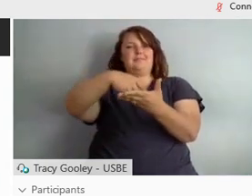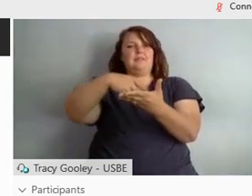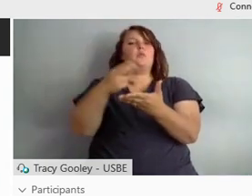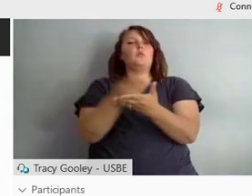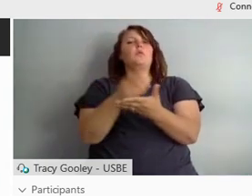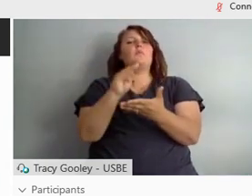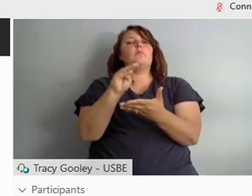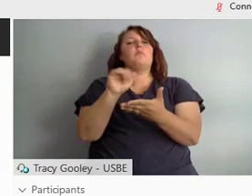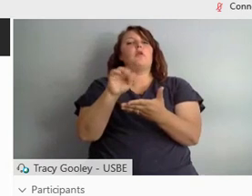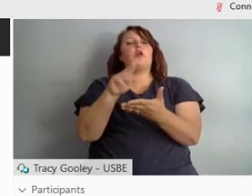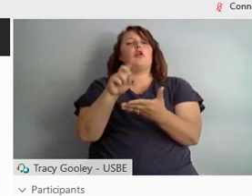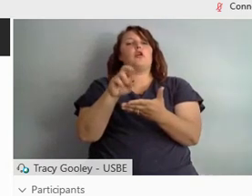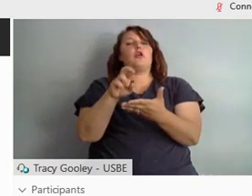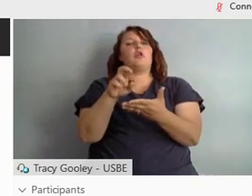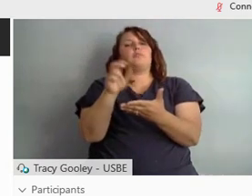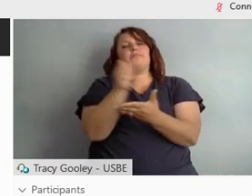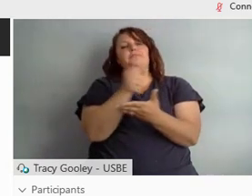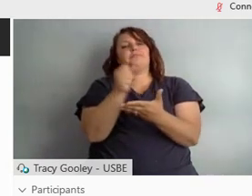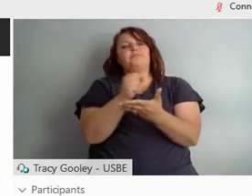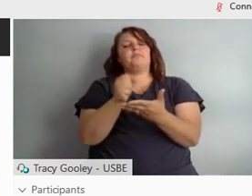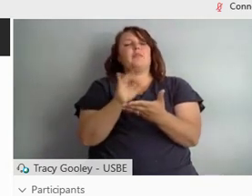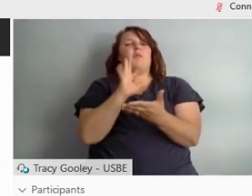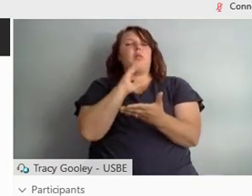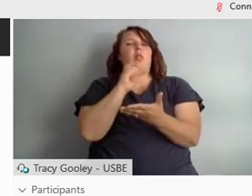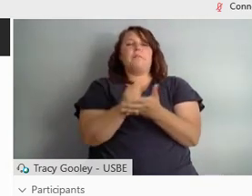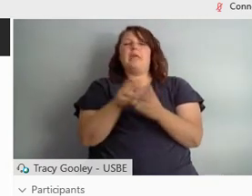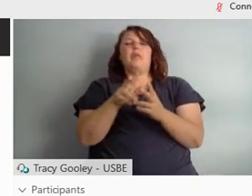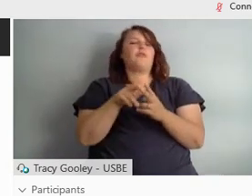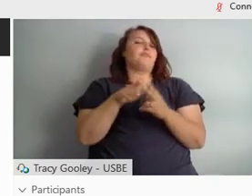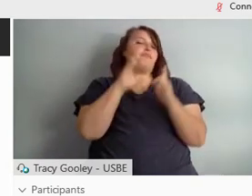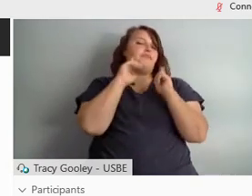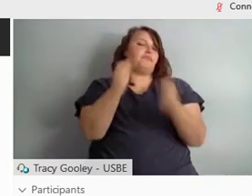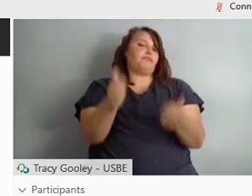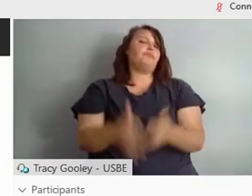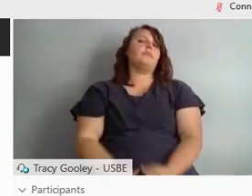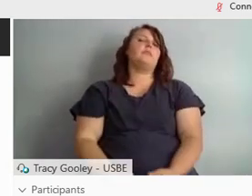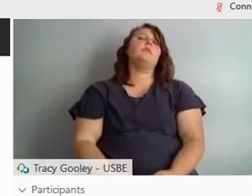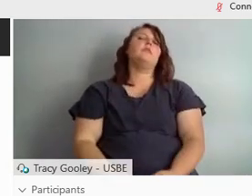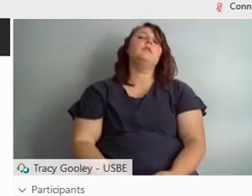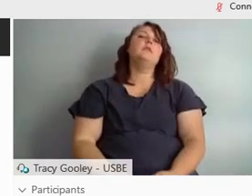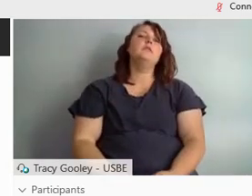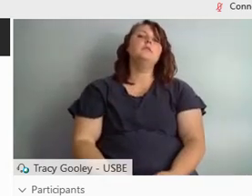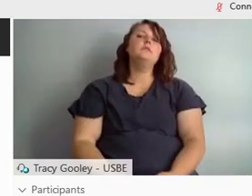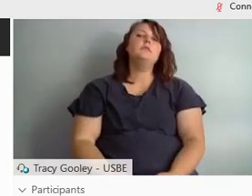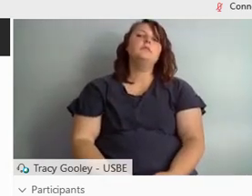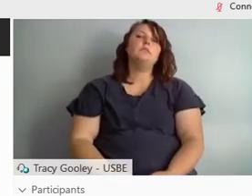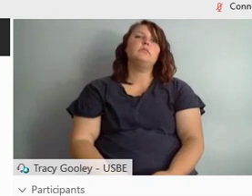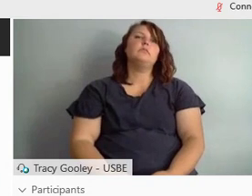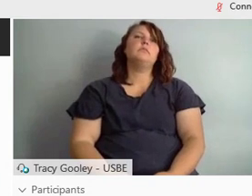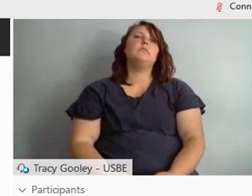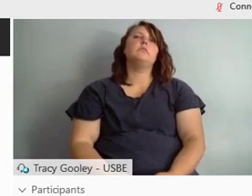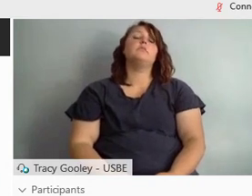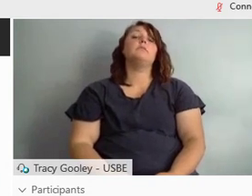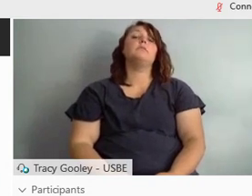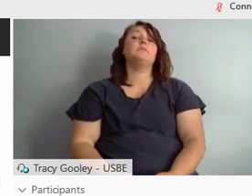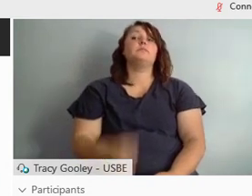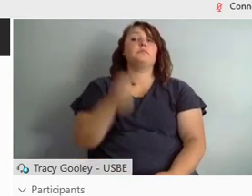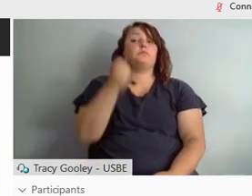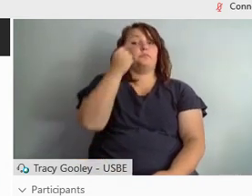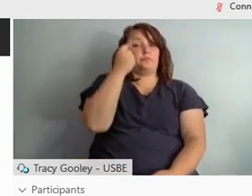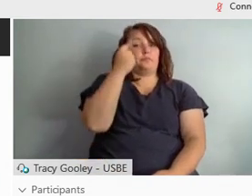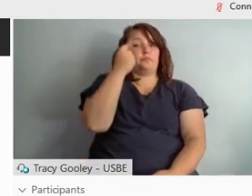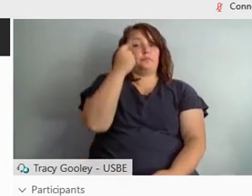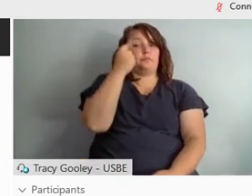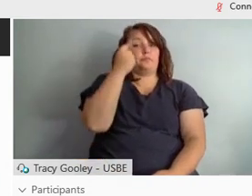protector and give the students a dry erase marker. Either option is acceptable. The one thing to note, if you choose to use a